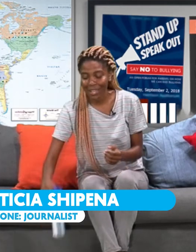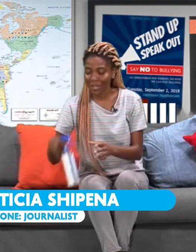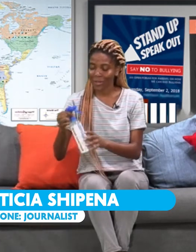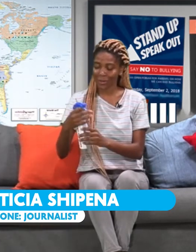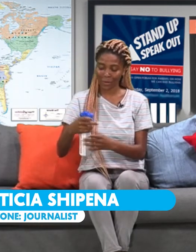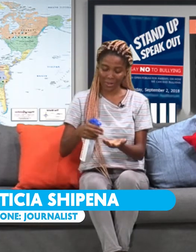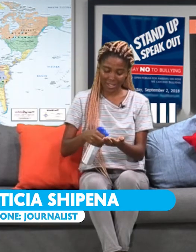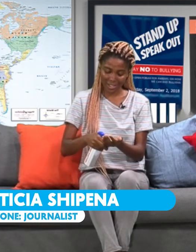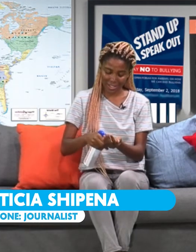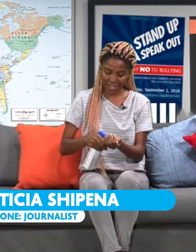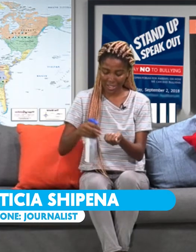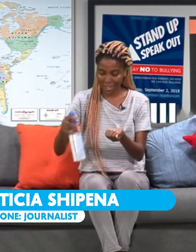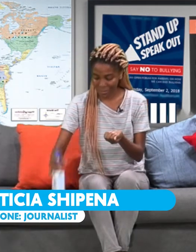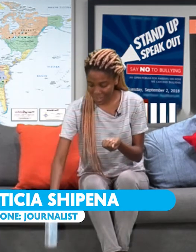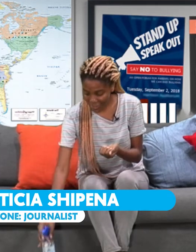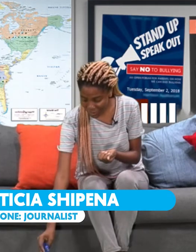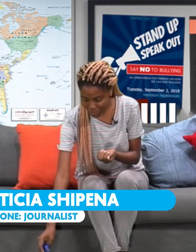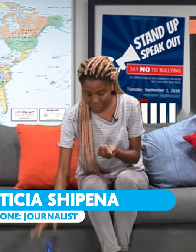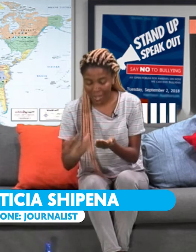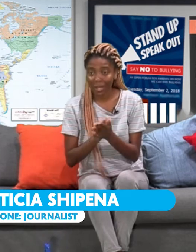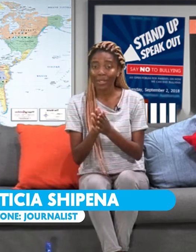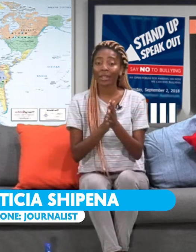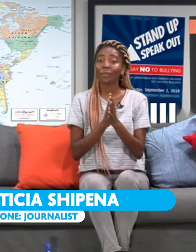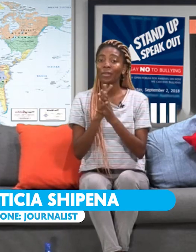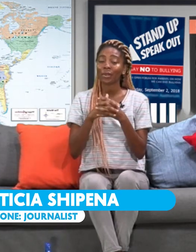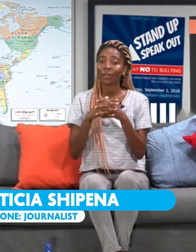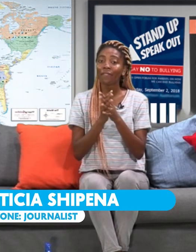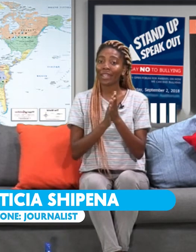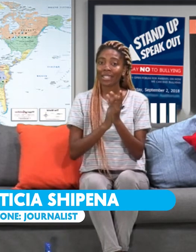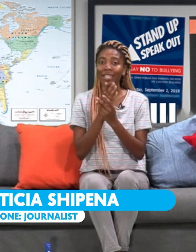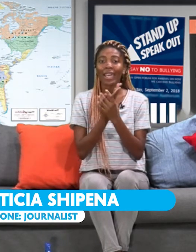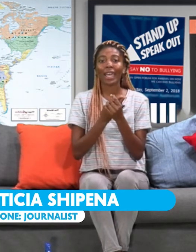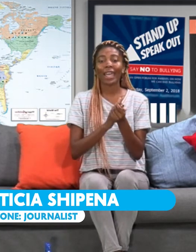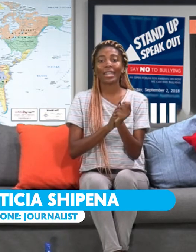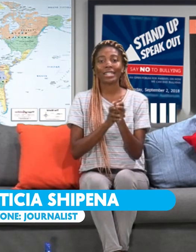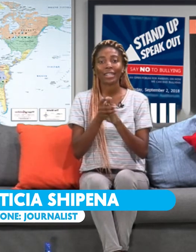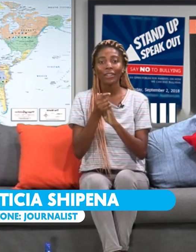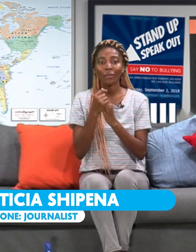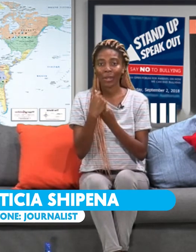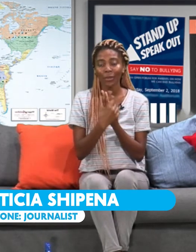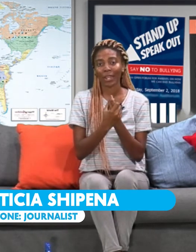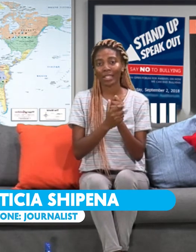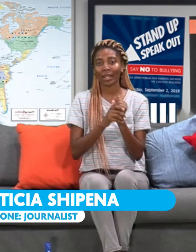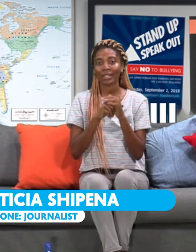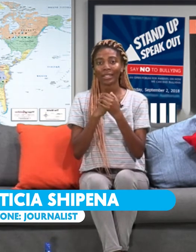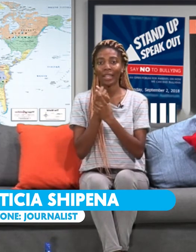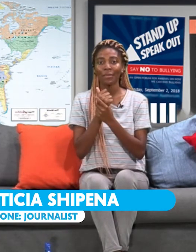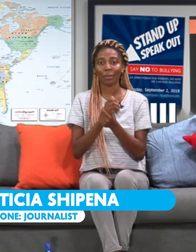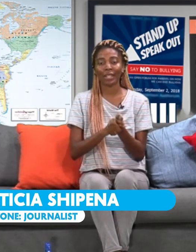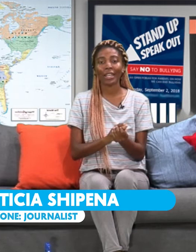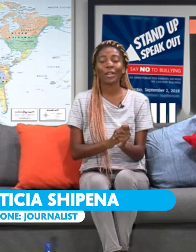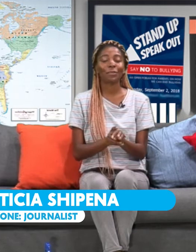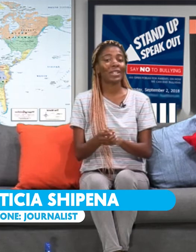hands. So make sure you rub it in between your fingers and make sure your hands are